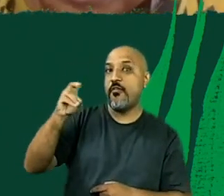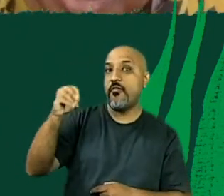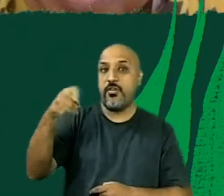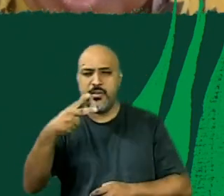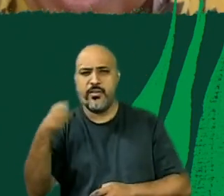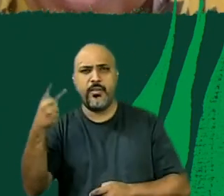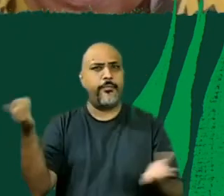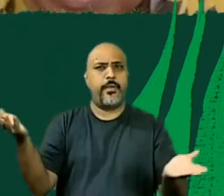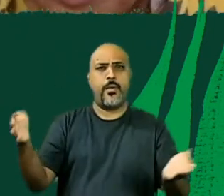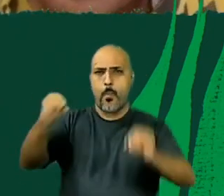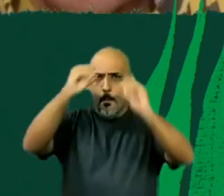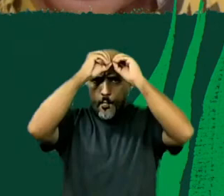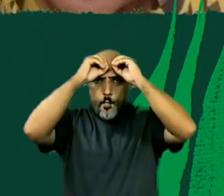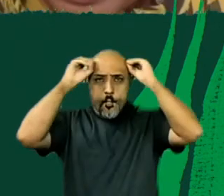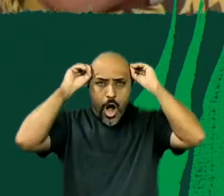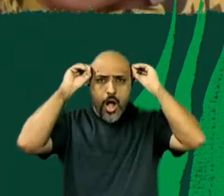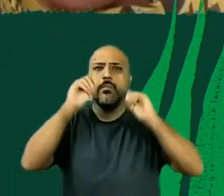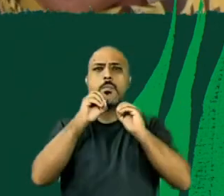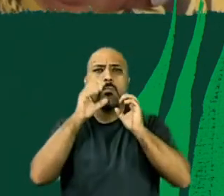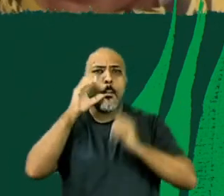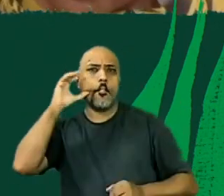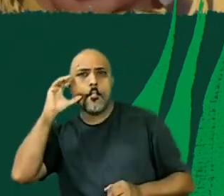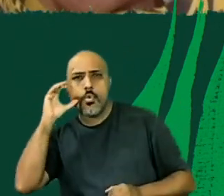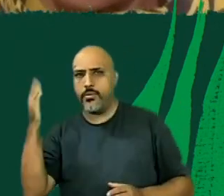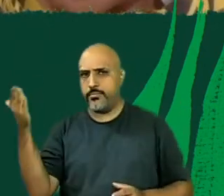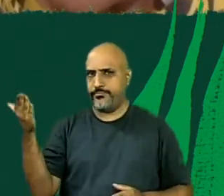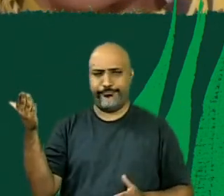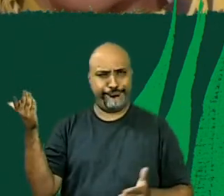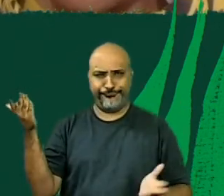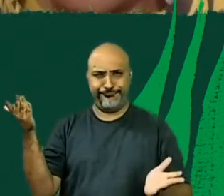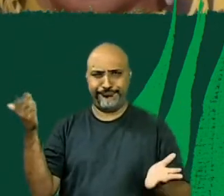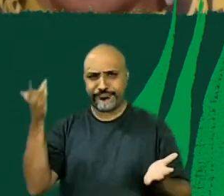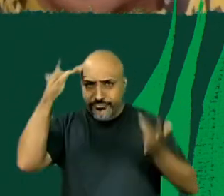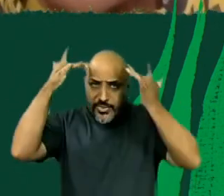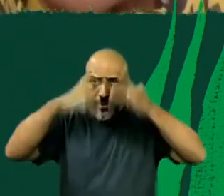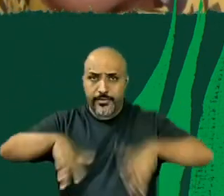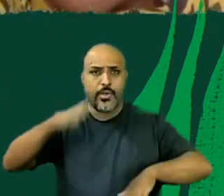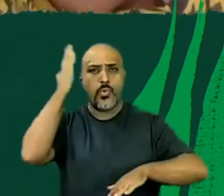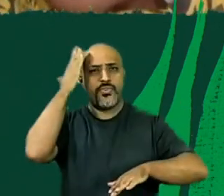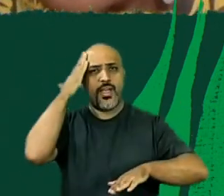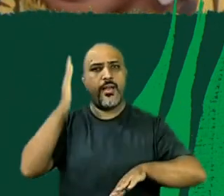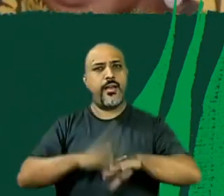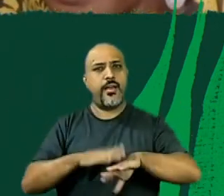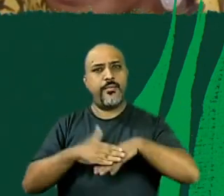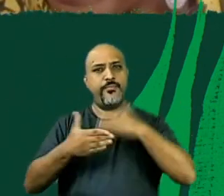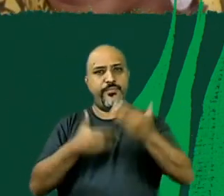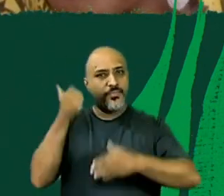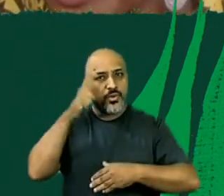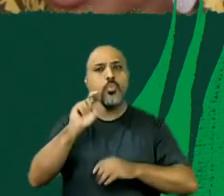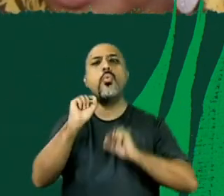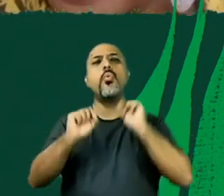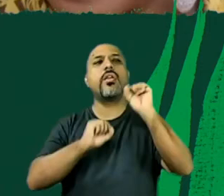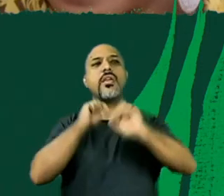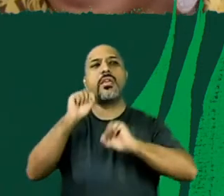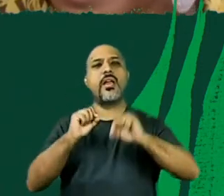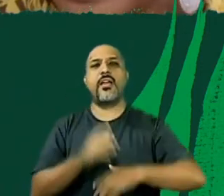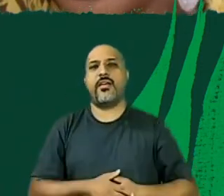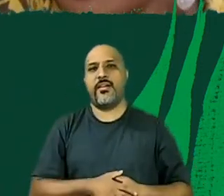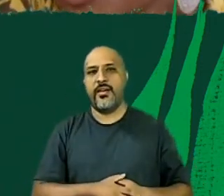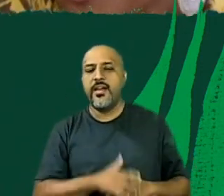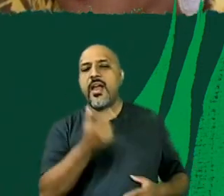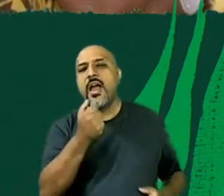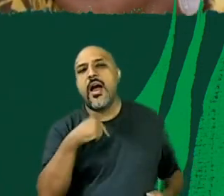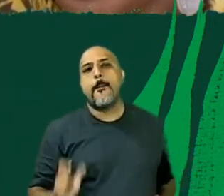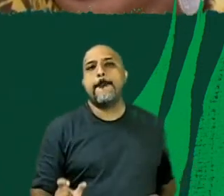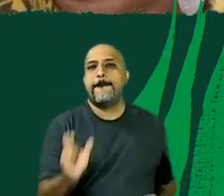I'm not saying, you know, but anyway, I mean, you don't know. I mean, you just don't know. And so that's a layer of richness in